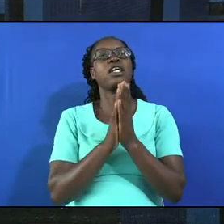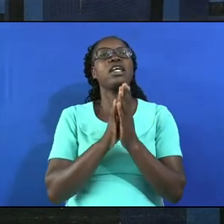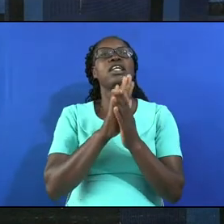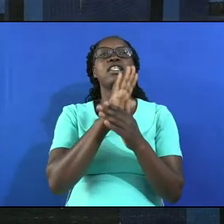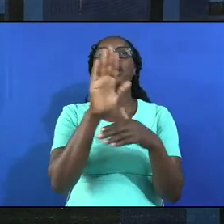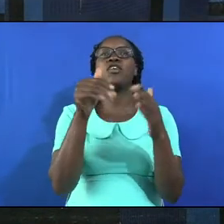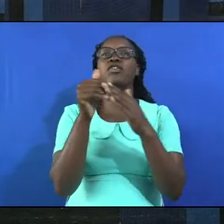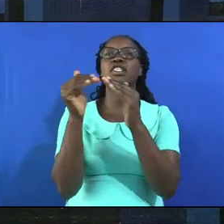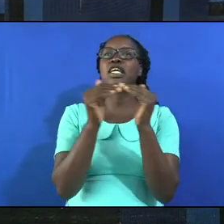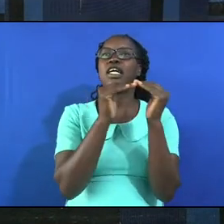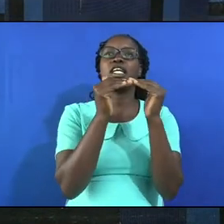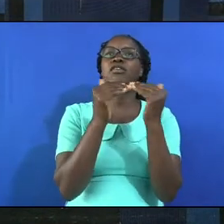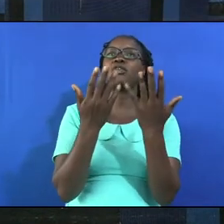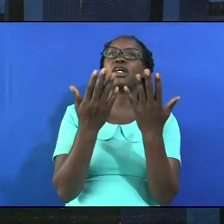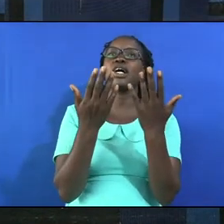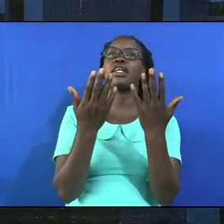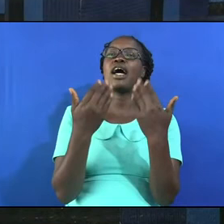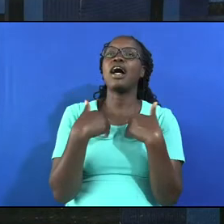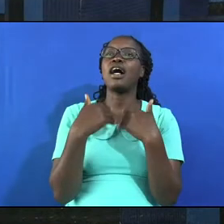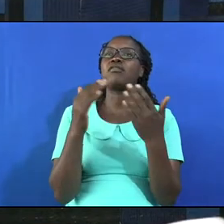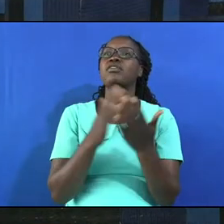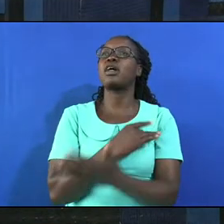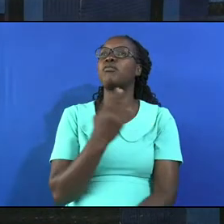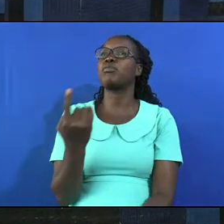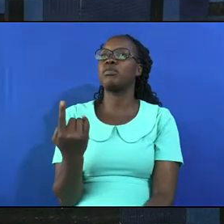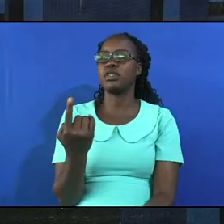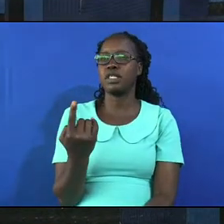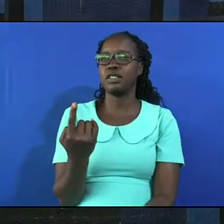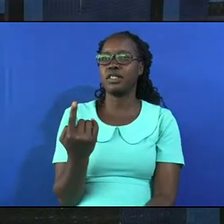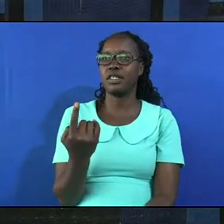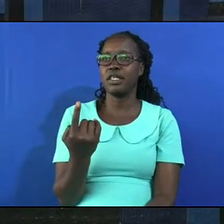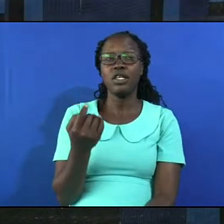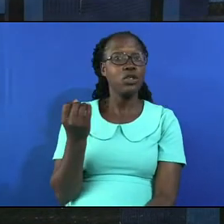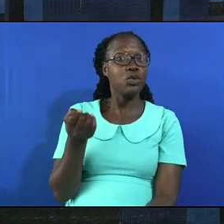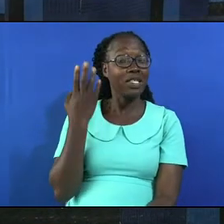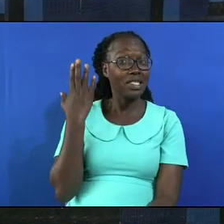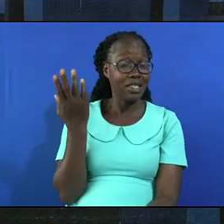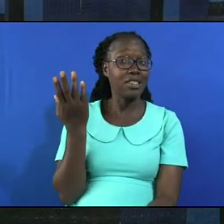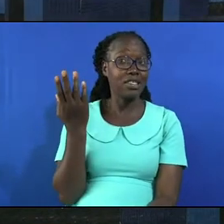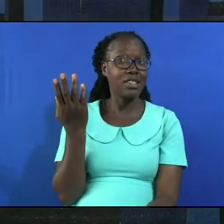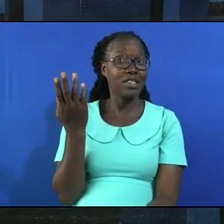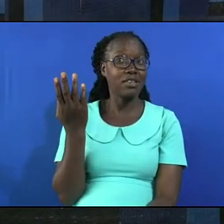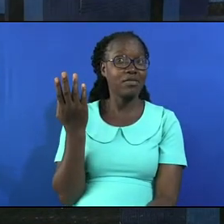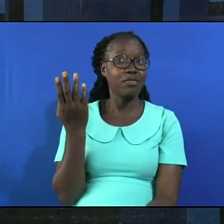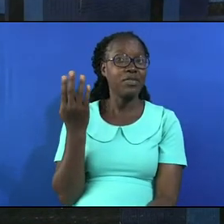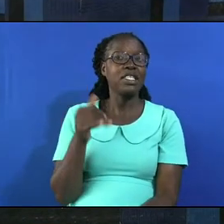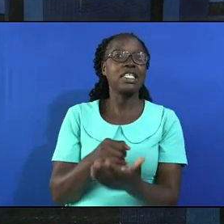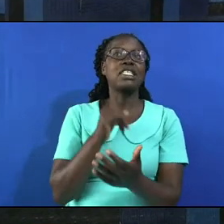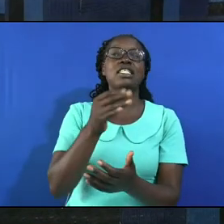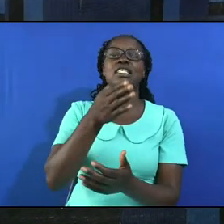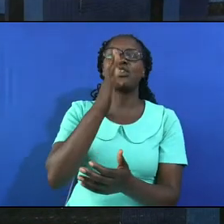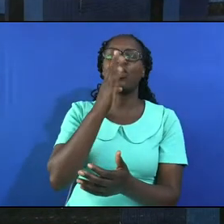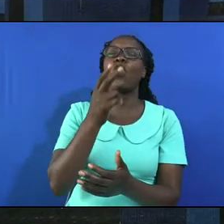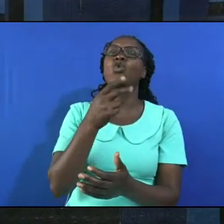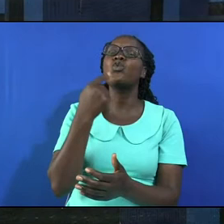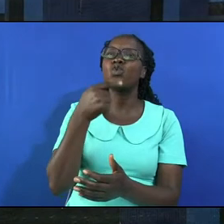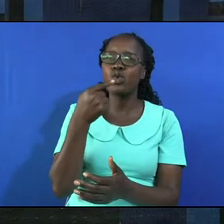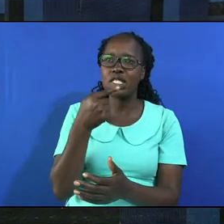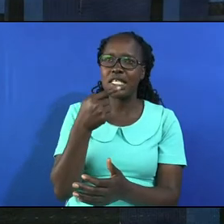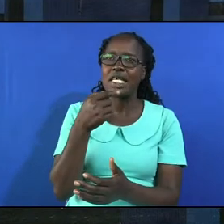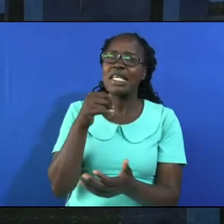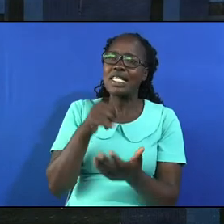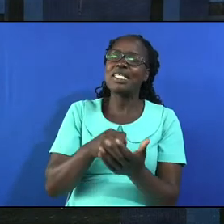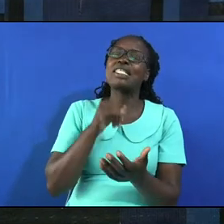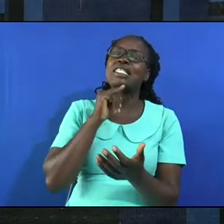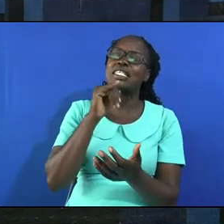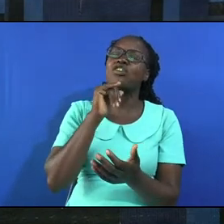a level where you can hang out with somebody else. Do you understand what I'm talking about? It is God who said it